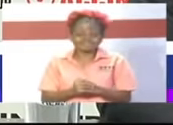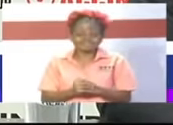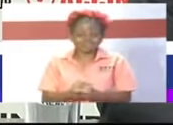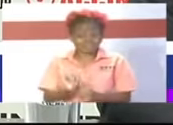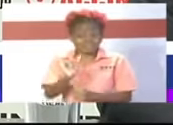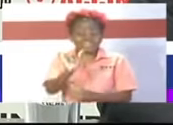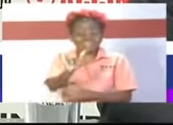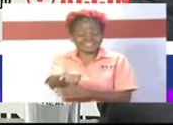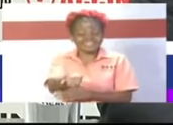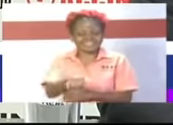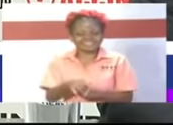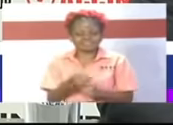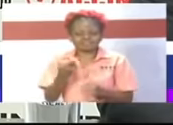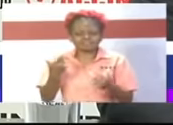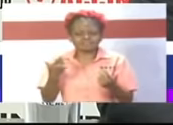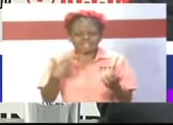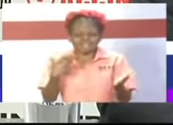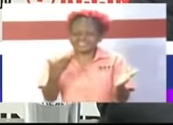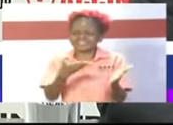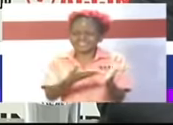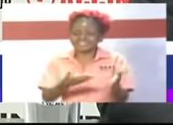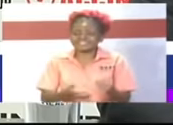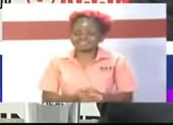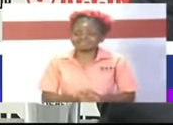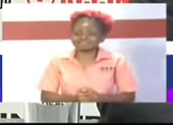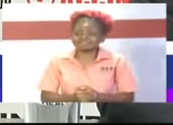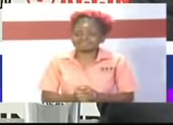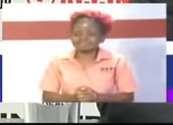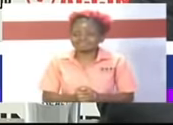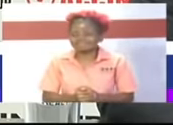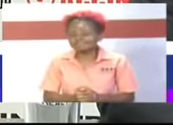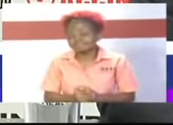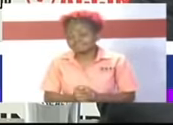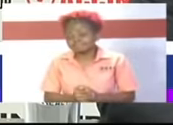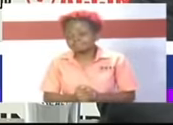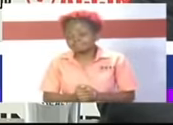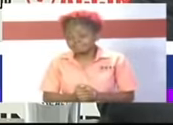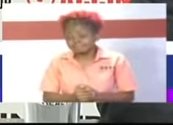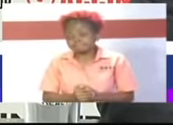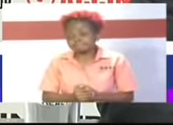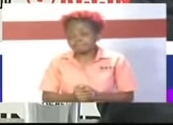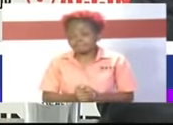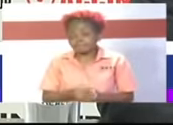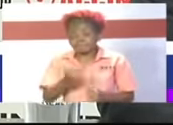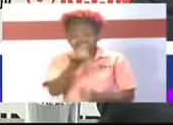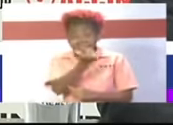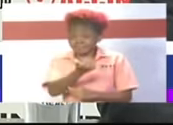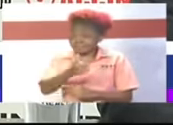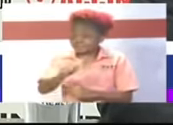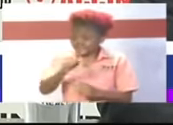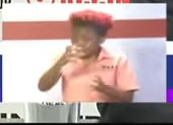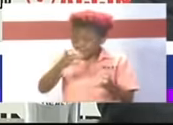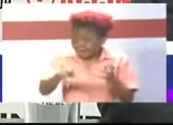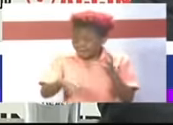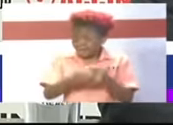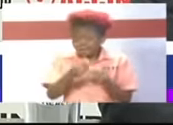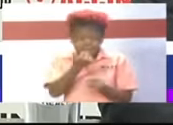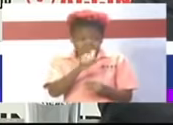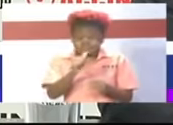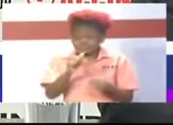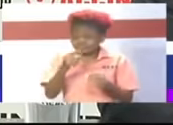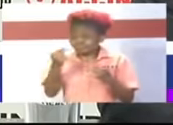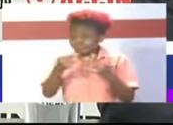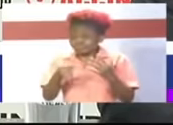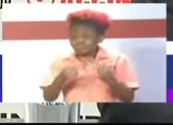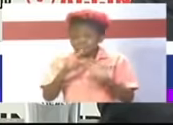into account in verifying whether a card is valid or not. I don't know if Ms. Sukhchand has anything to add to that in terms of validity. No? Okay, no.